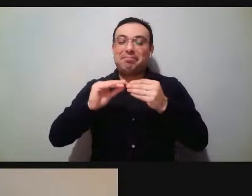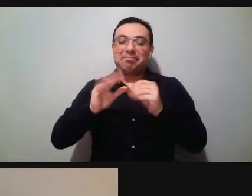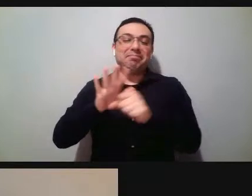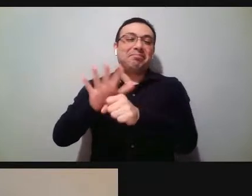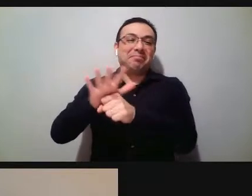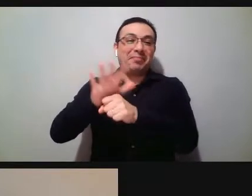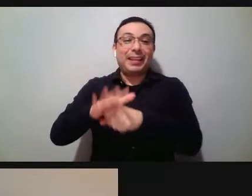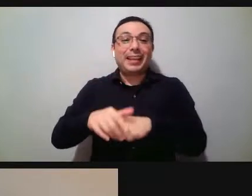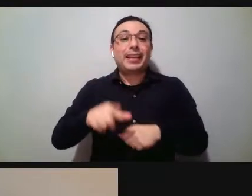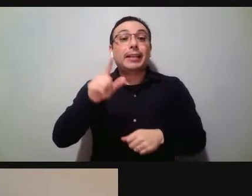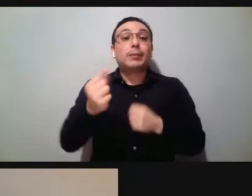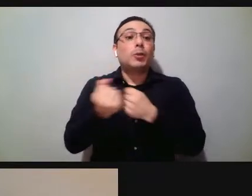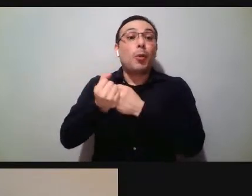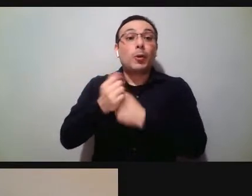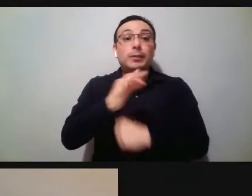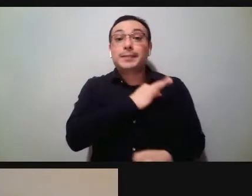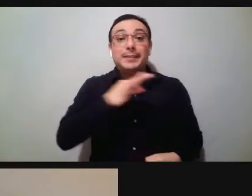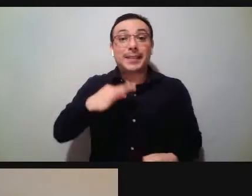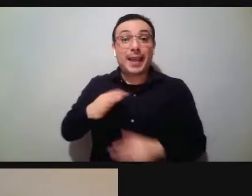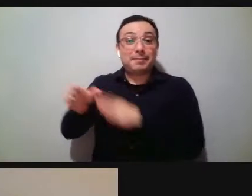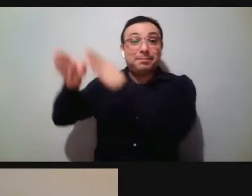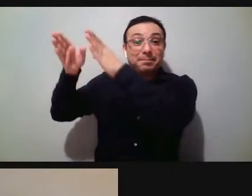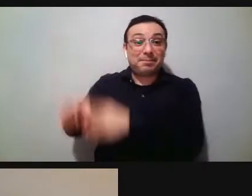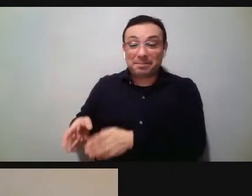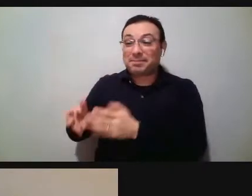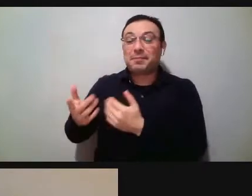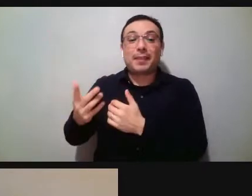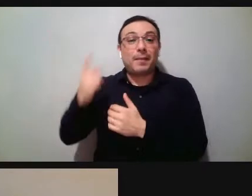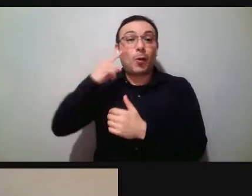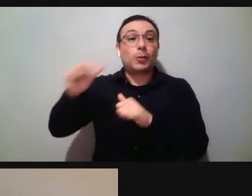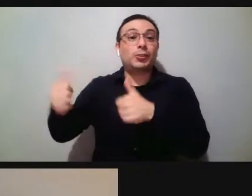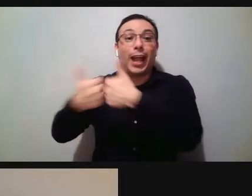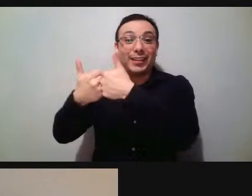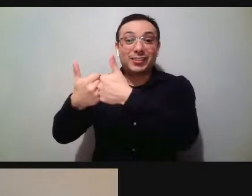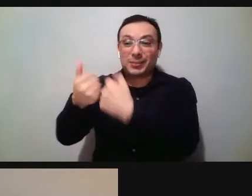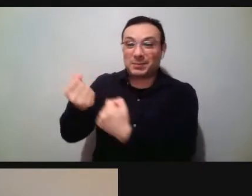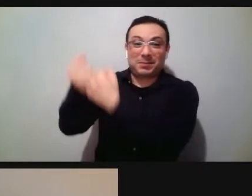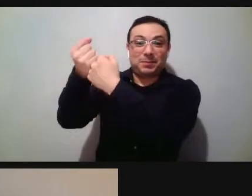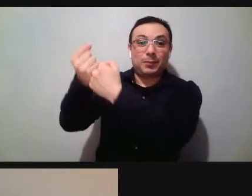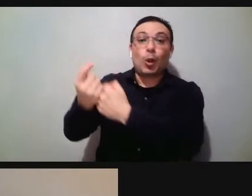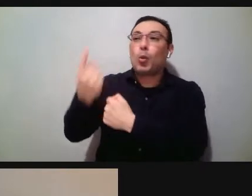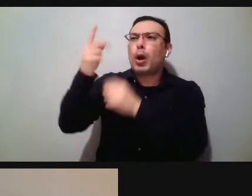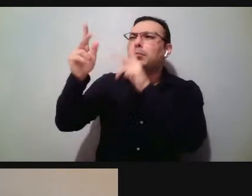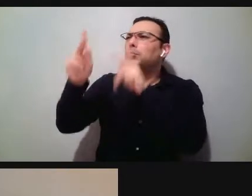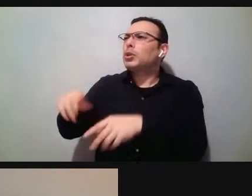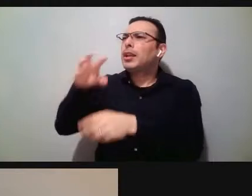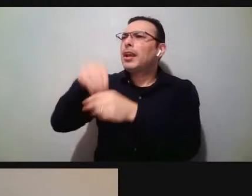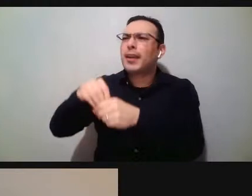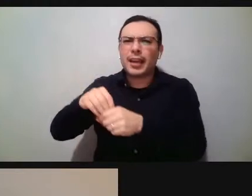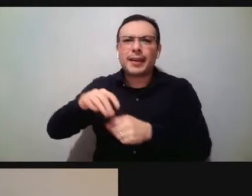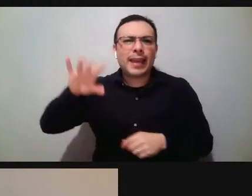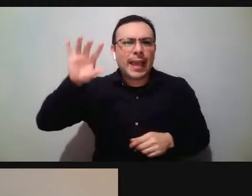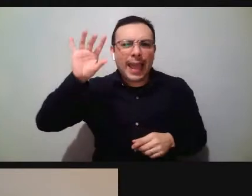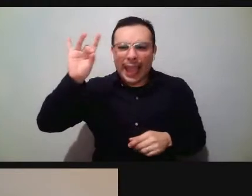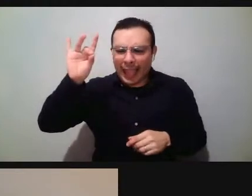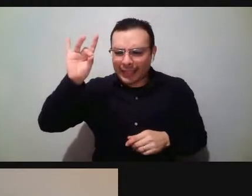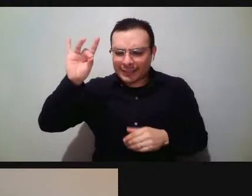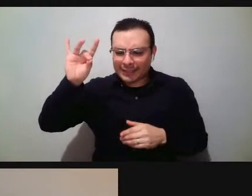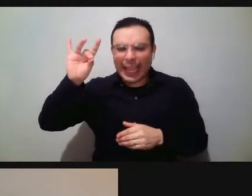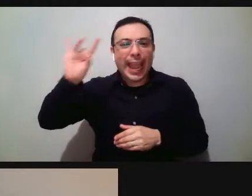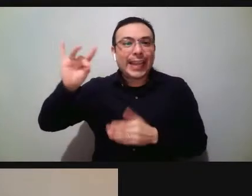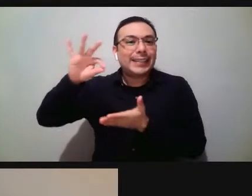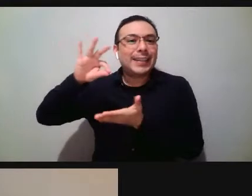staff members in our challenges for the month. We have someone doing some dance 8 counts every day. We